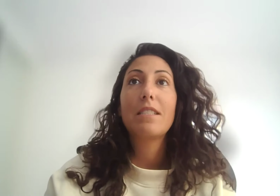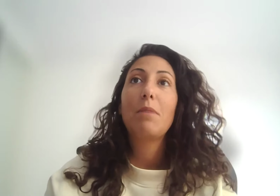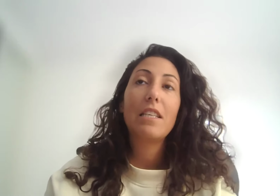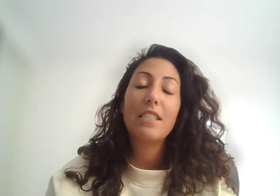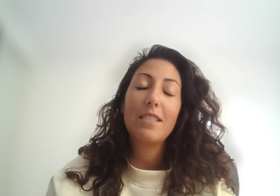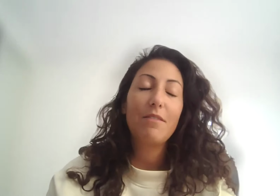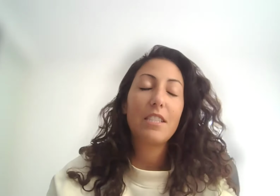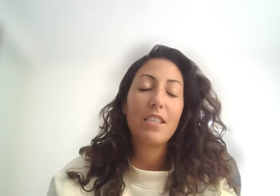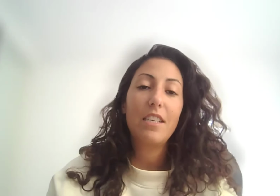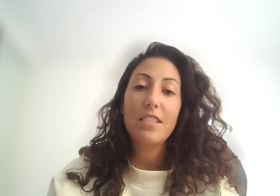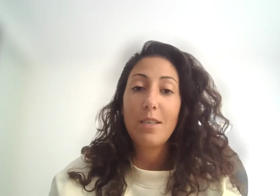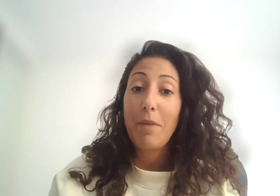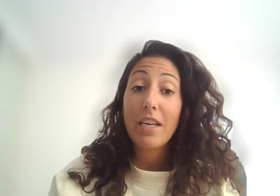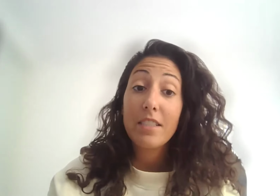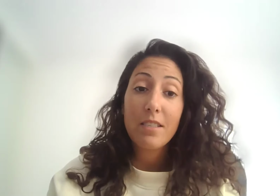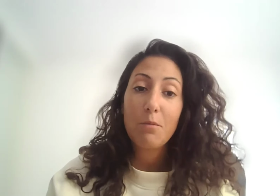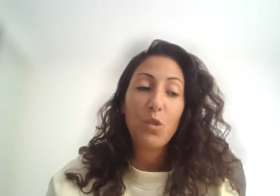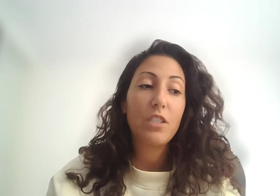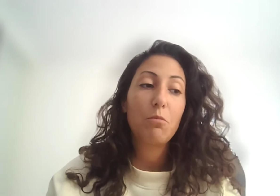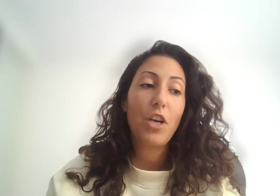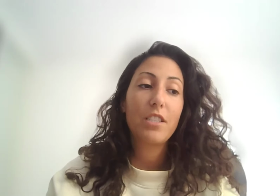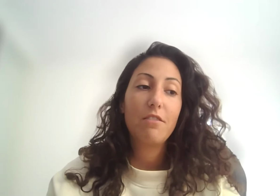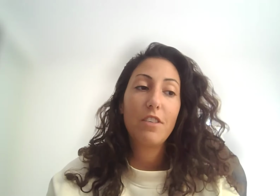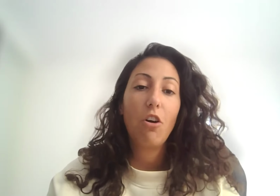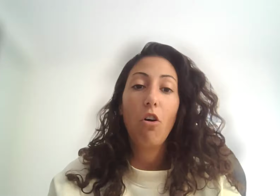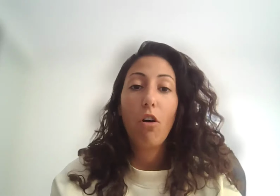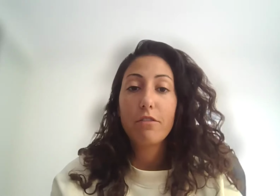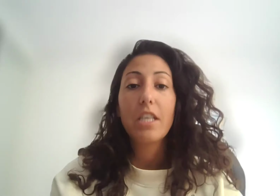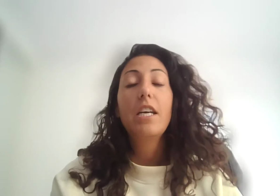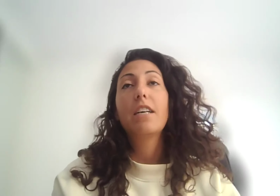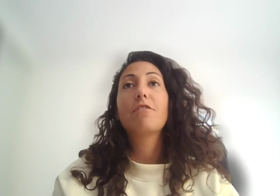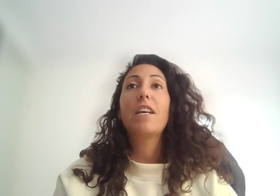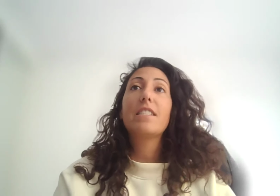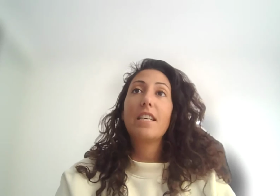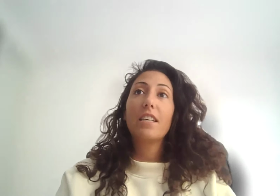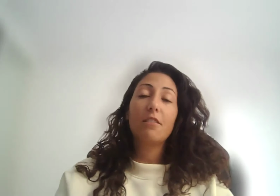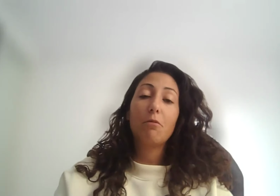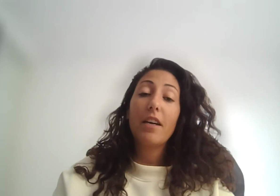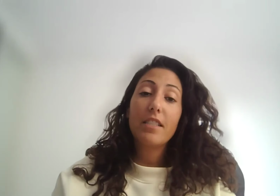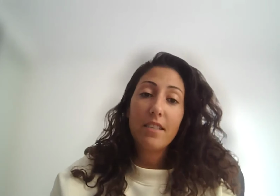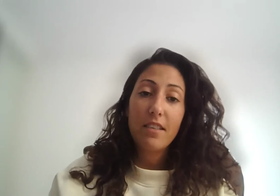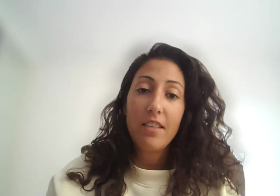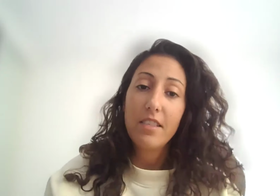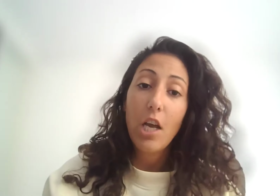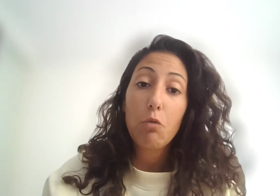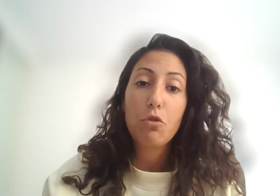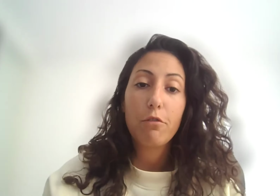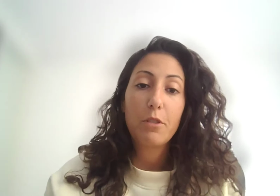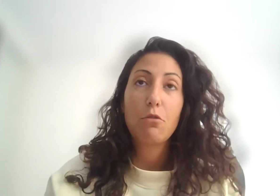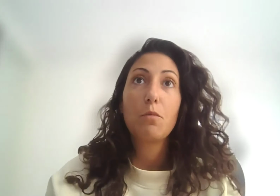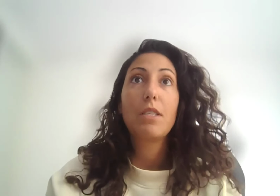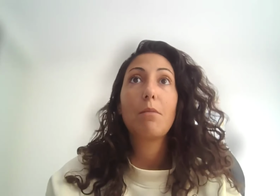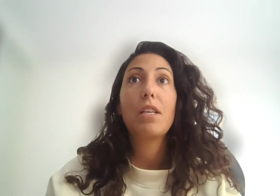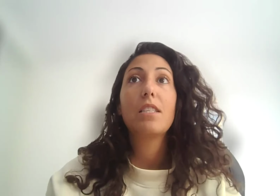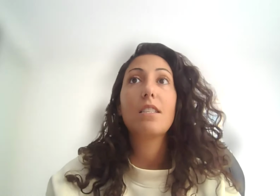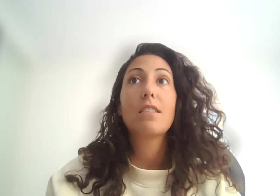Global Disability Summit is a mechanism with the objective of advancing the rights and the inclusion of